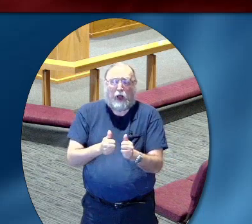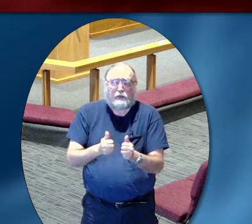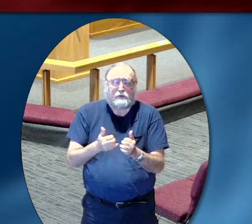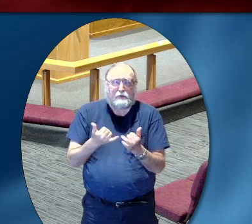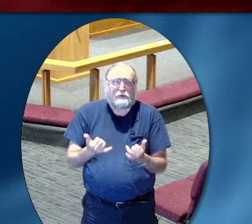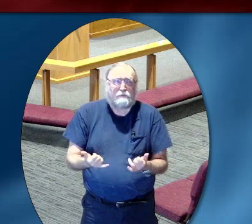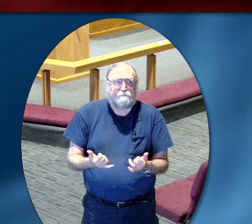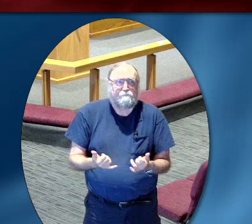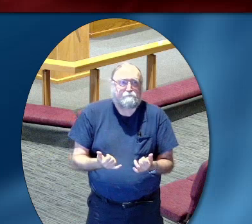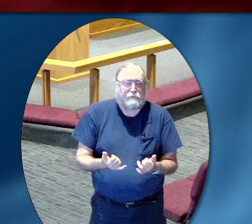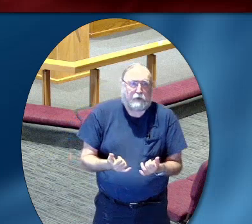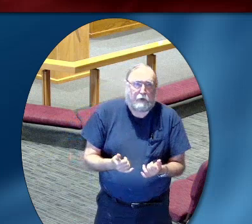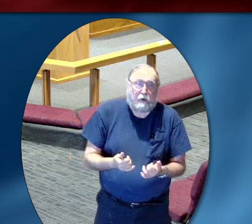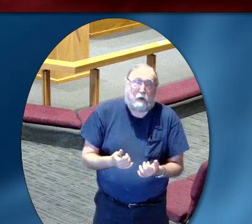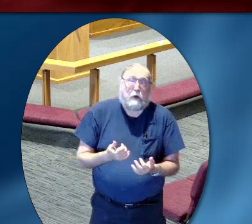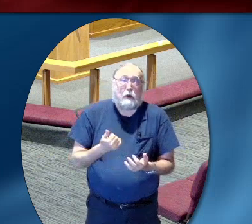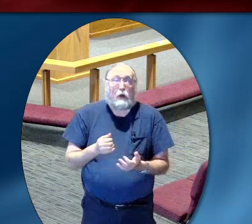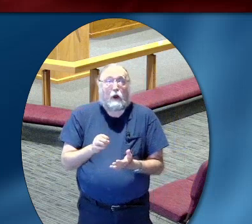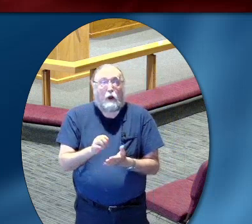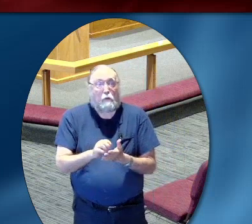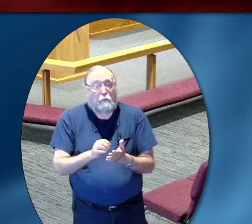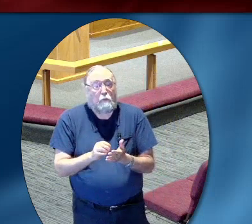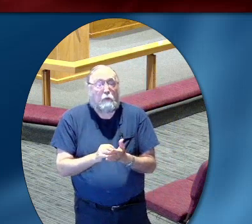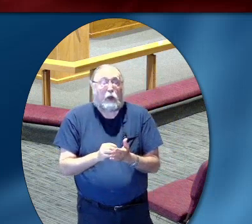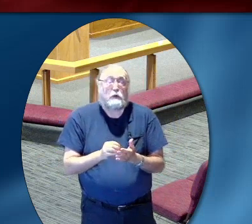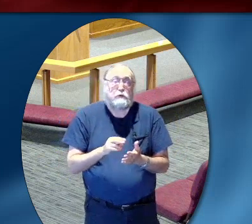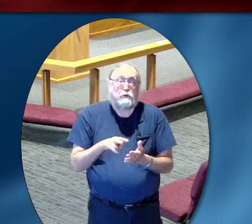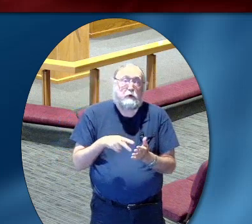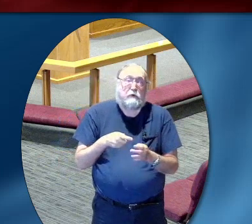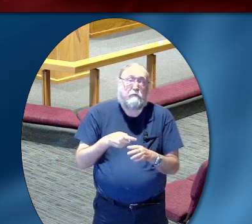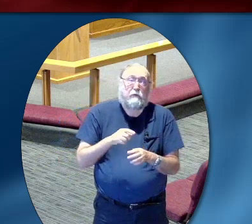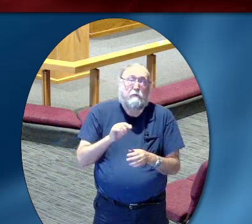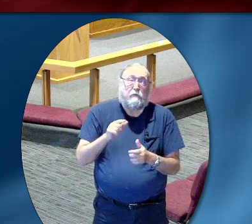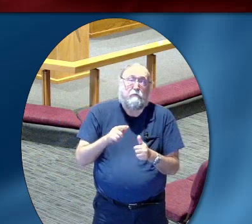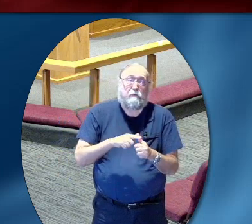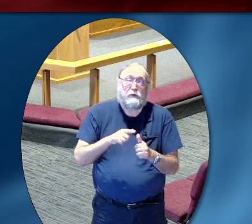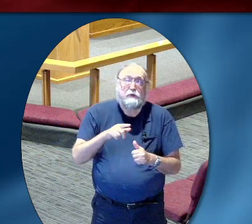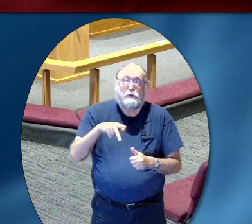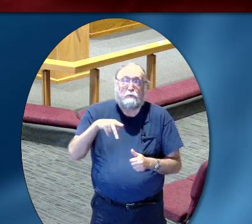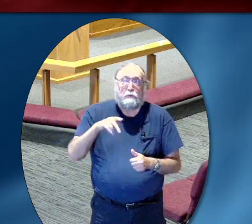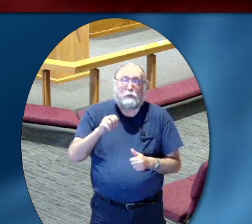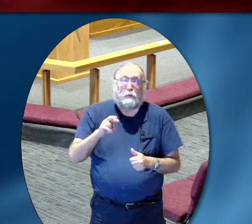The epistle reading is from 1 Peter chapters 4 and 5.